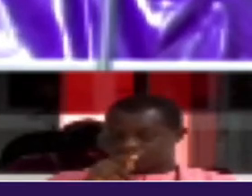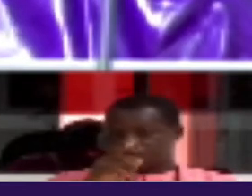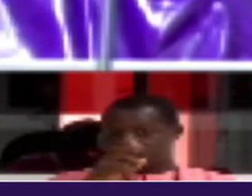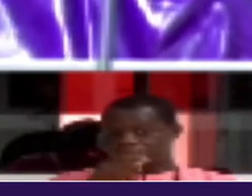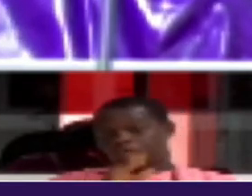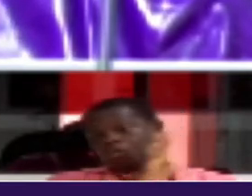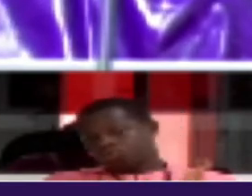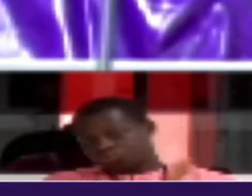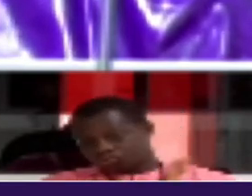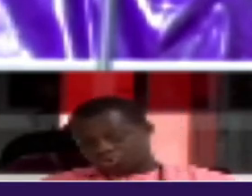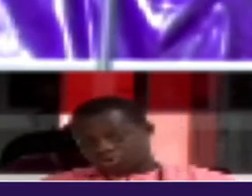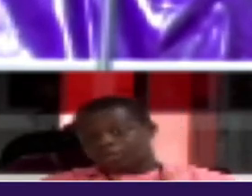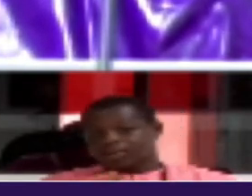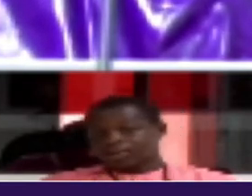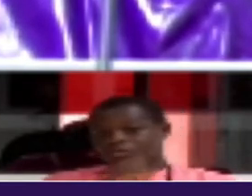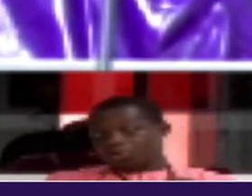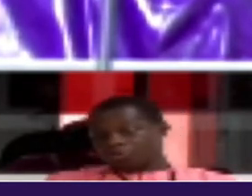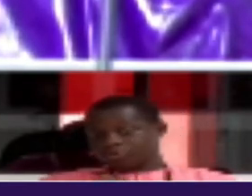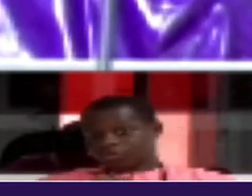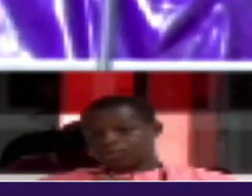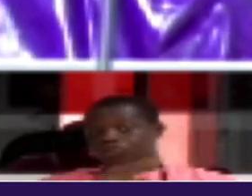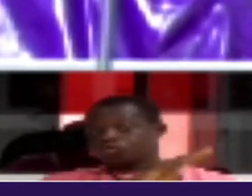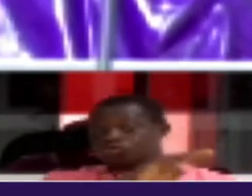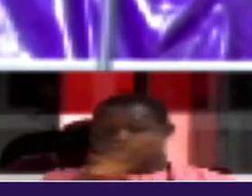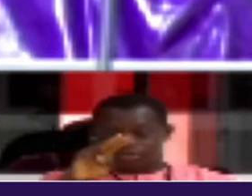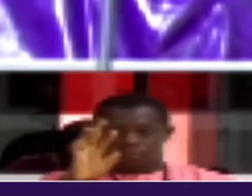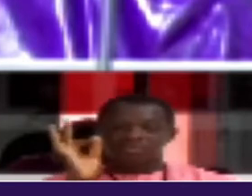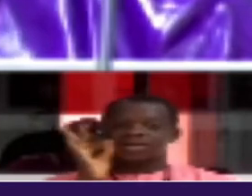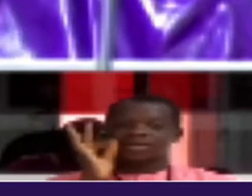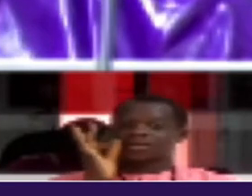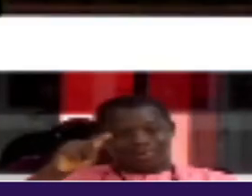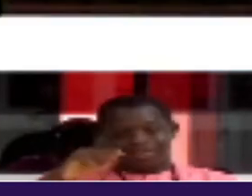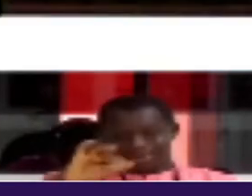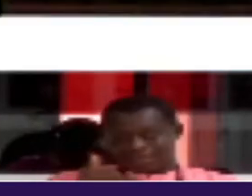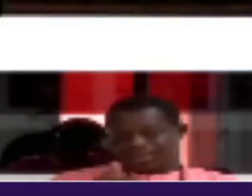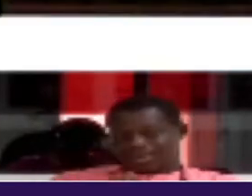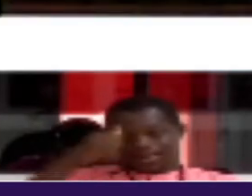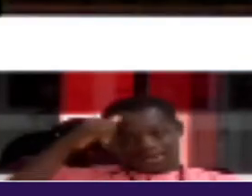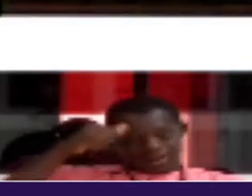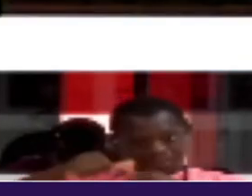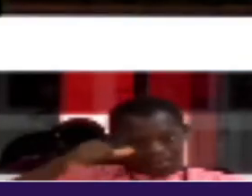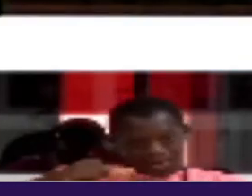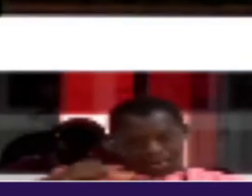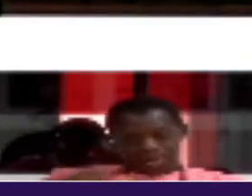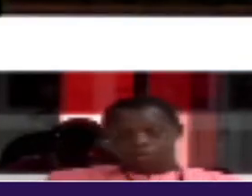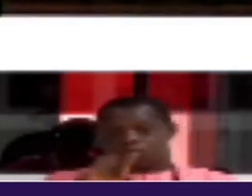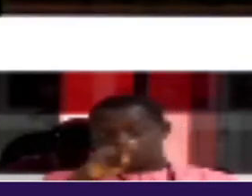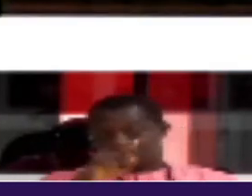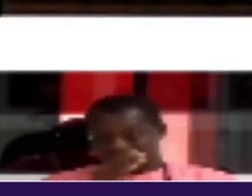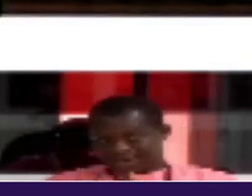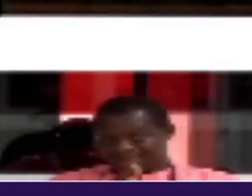to refuse to answer questions before the commission, correct? Correct. You have in